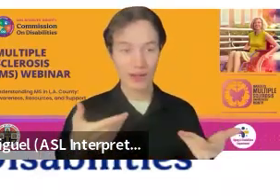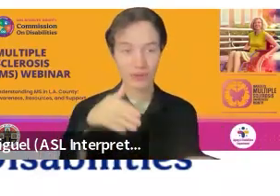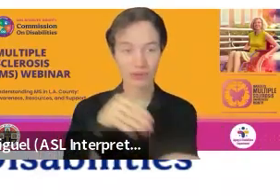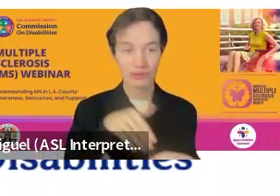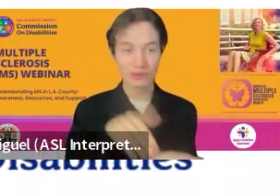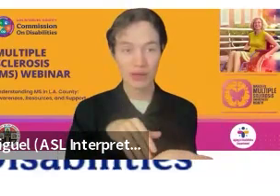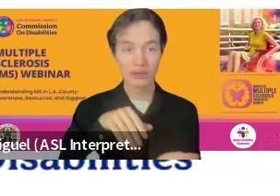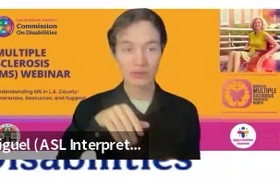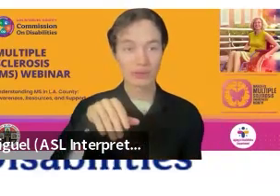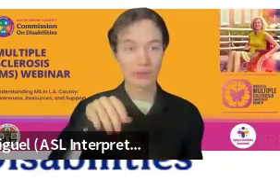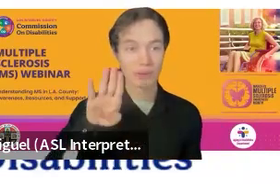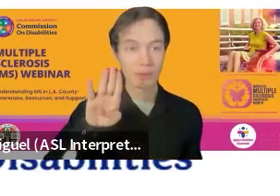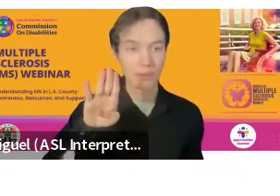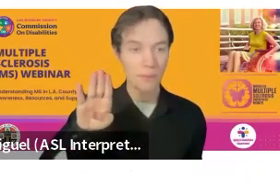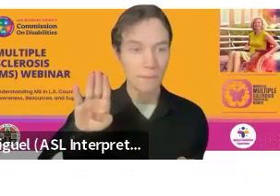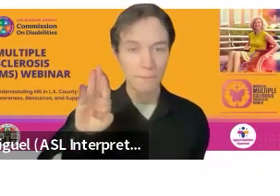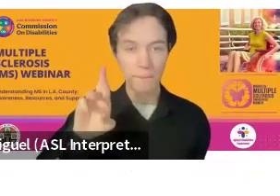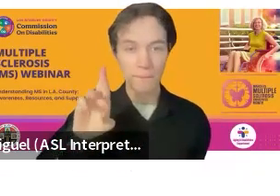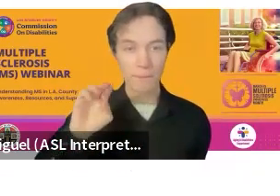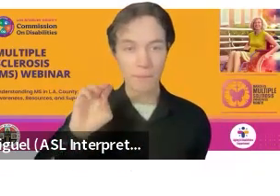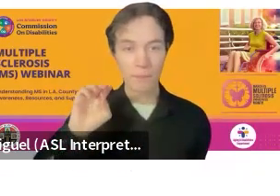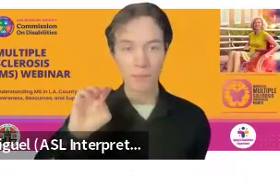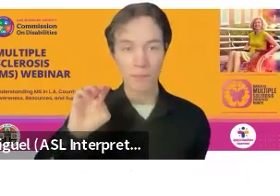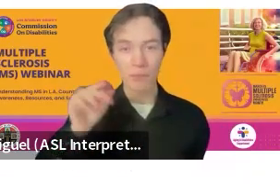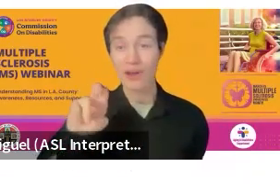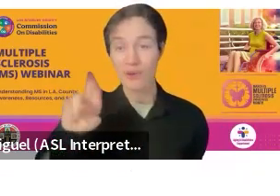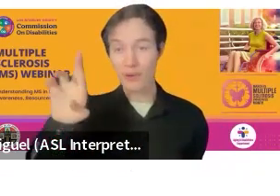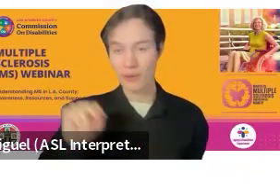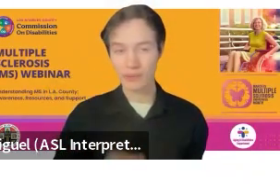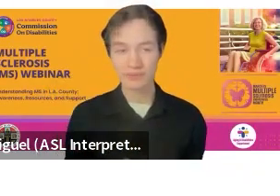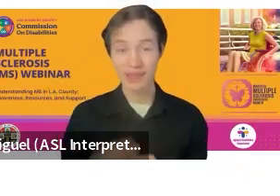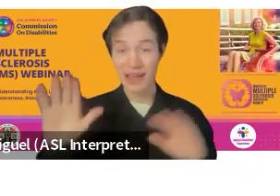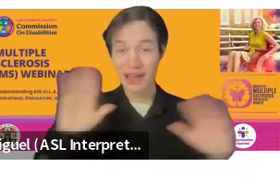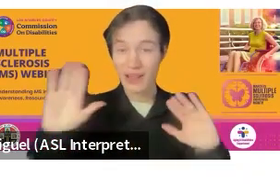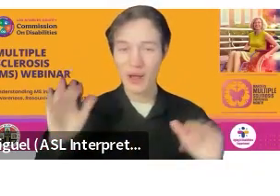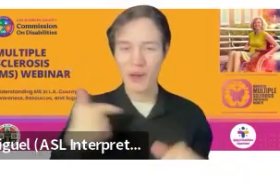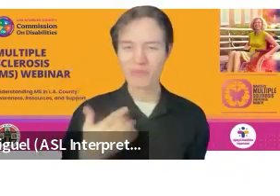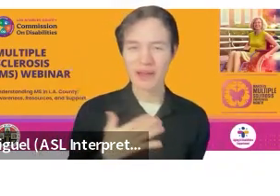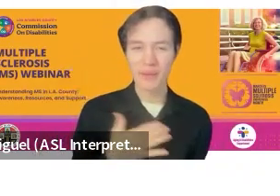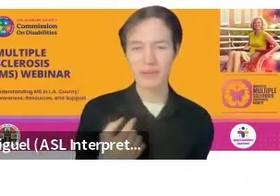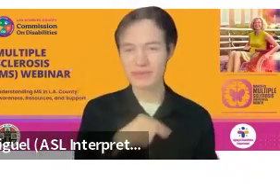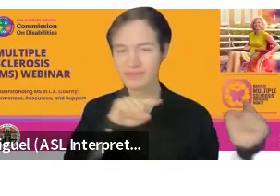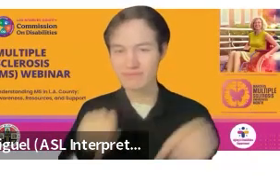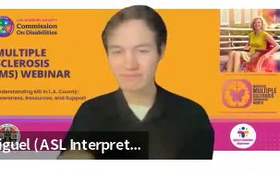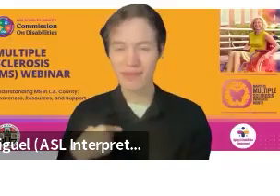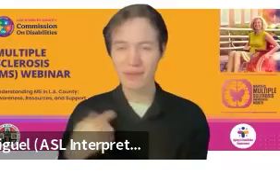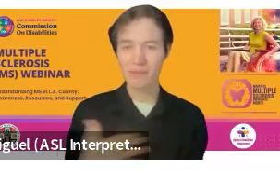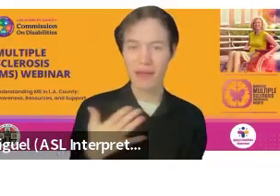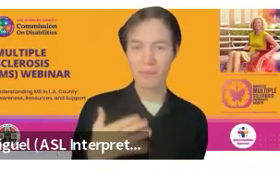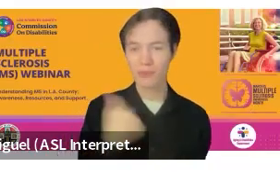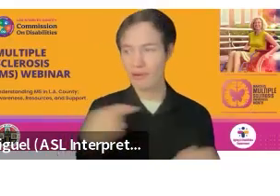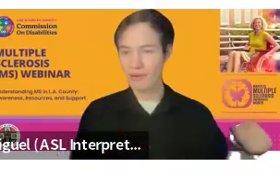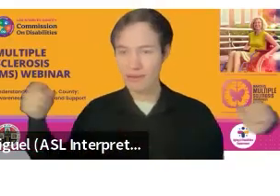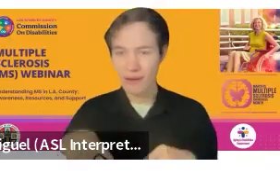Hello, everyone. I'm so happy to be here. I'm glad that we're doing things like this where we can all put our heads together to better serve